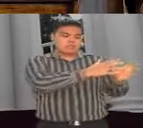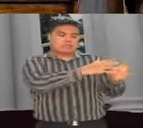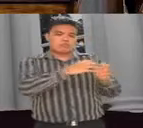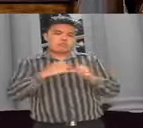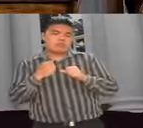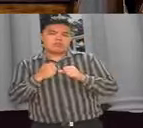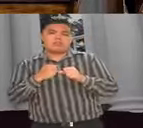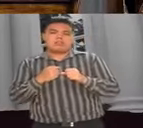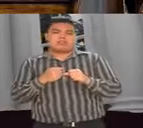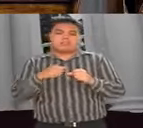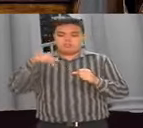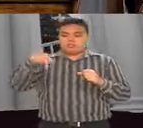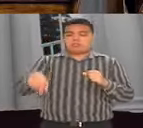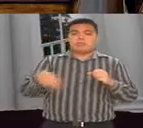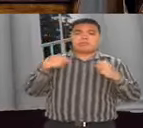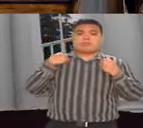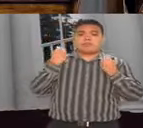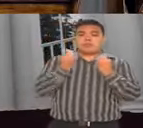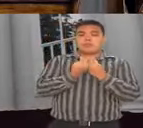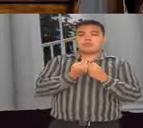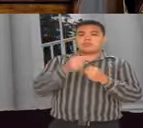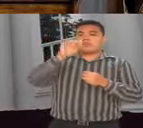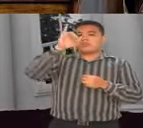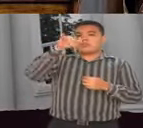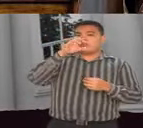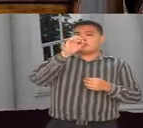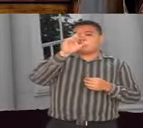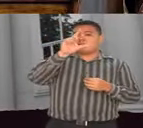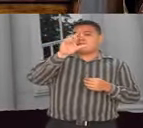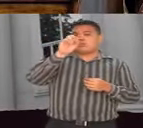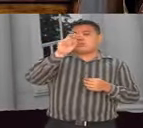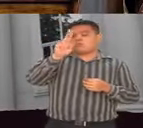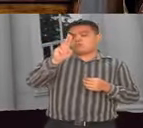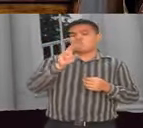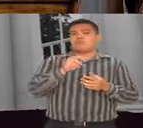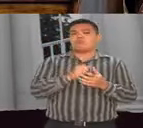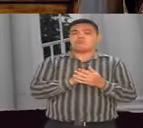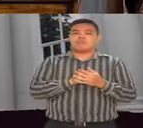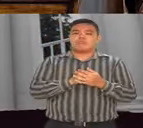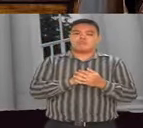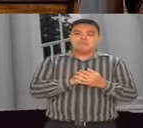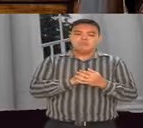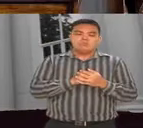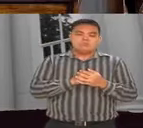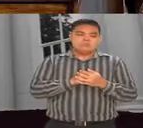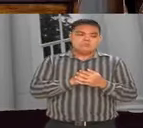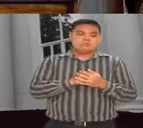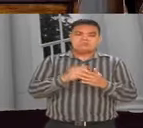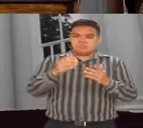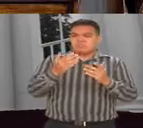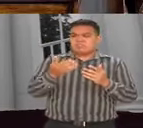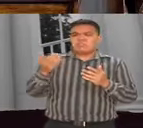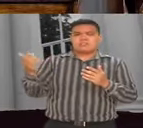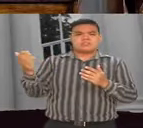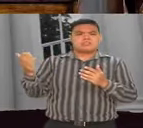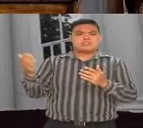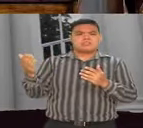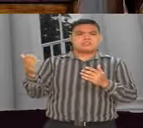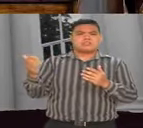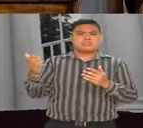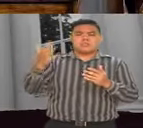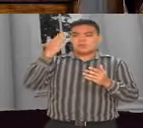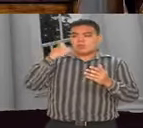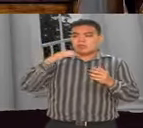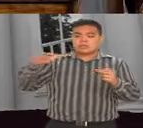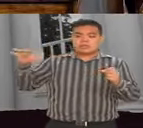Si Brother Julo, usasad ni Ana, member nato diri. You know, things like that, and they